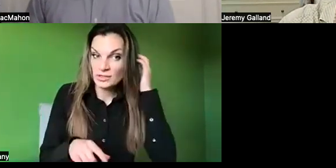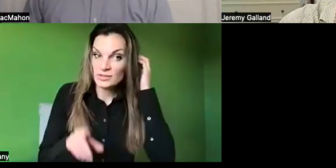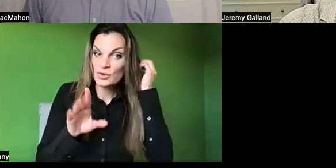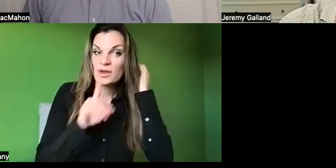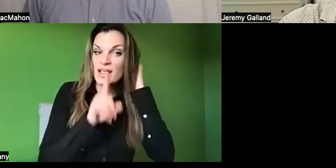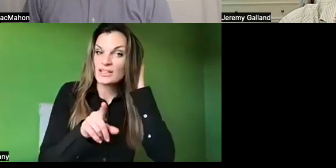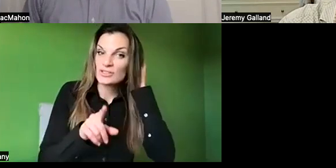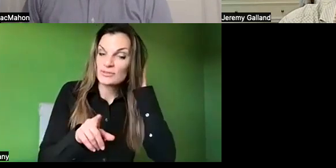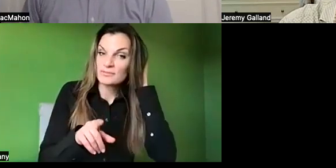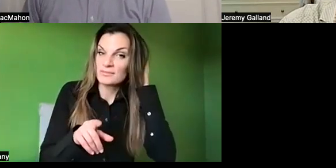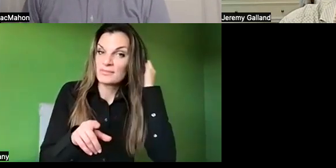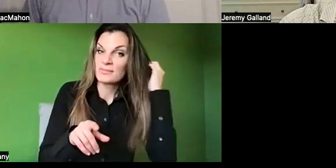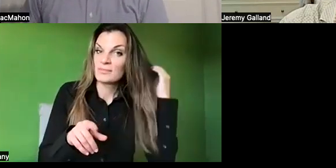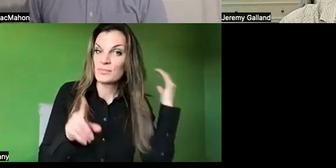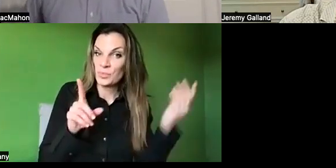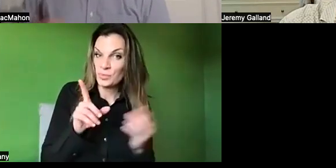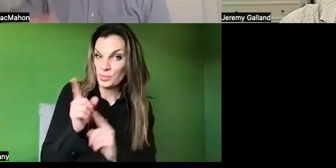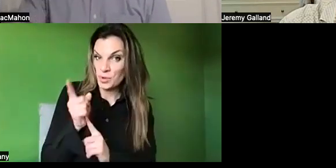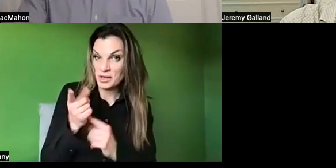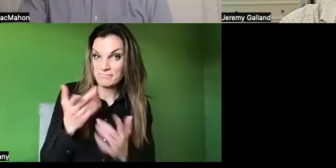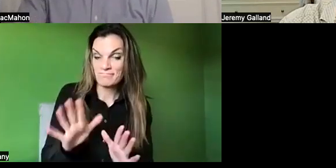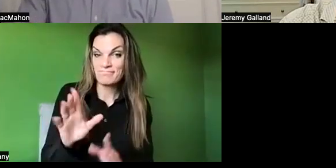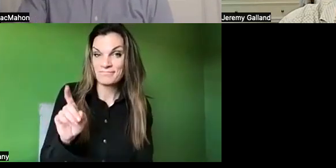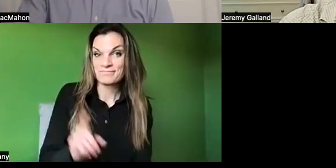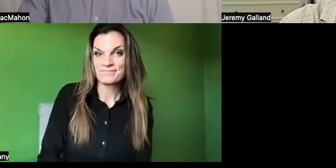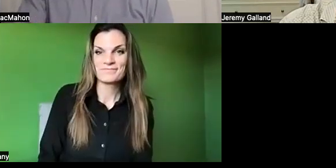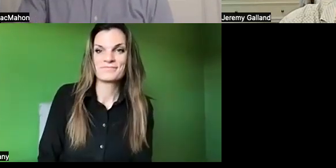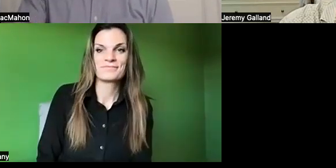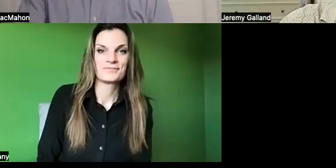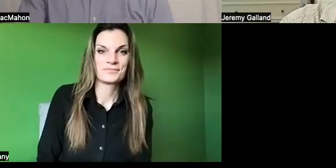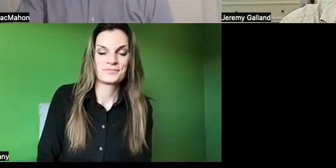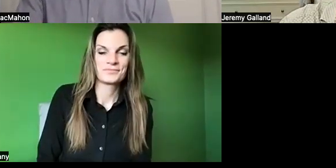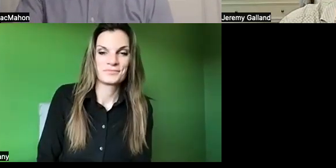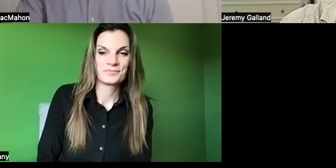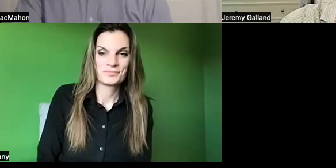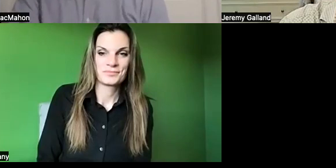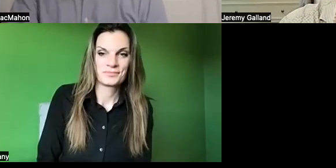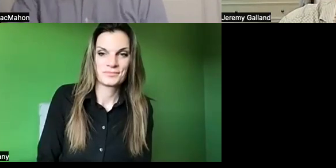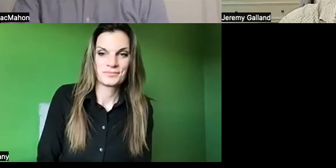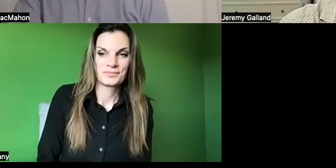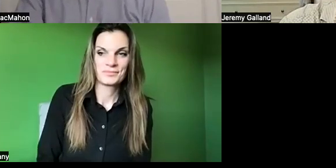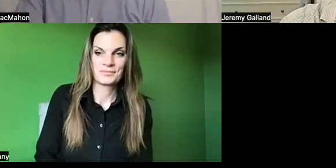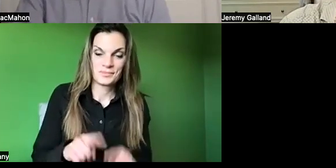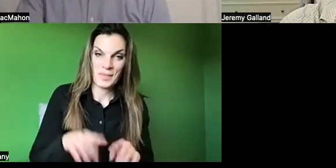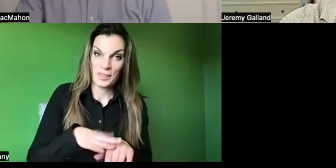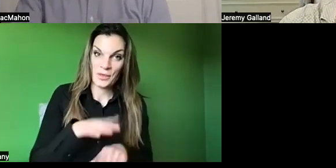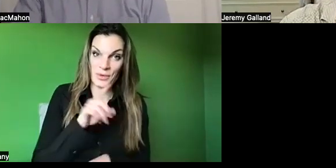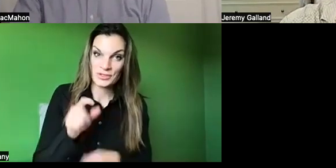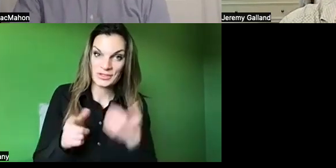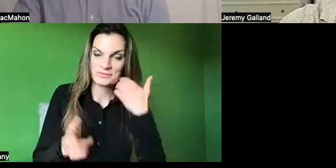to 1 minute. Does that seem reasonable to everybody? I think it's going to depend on the question, right? The